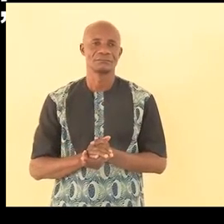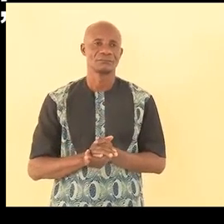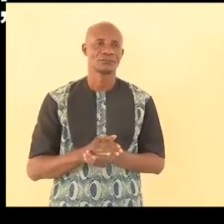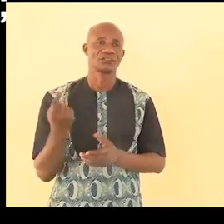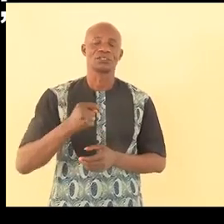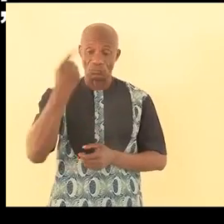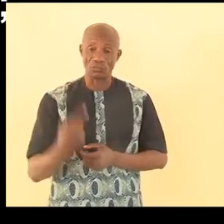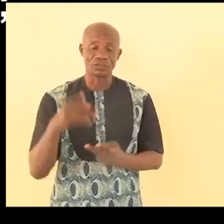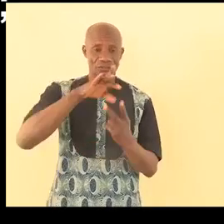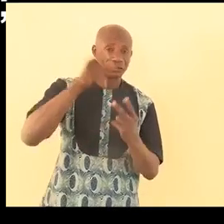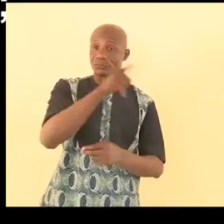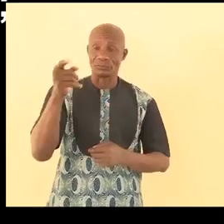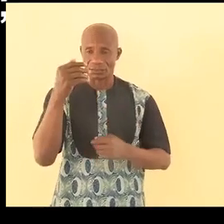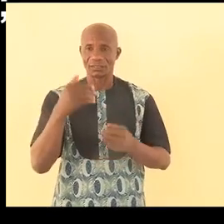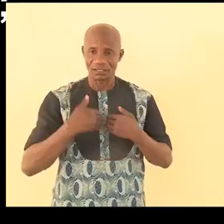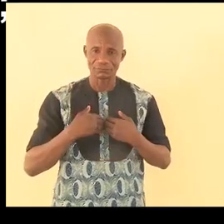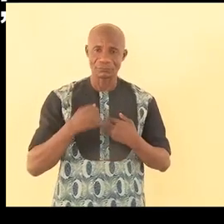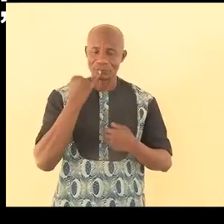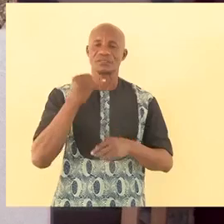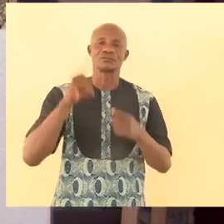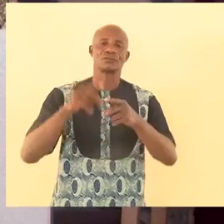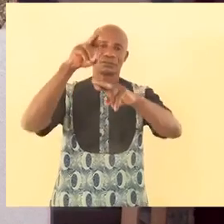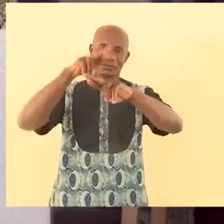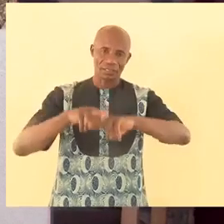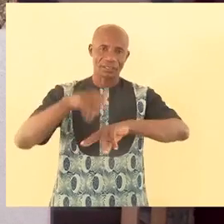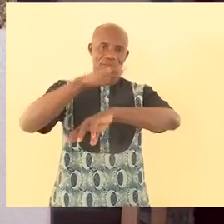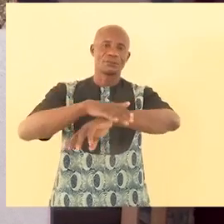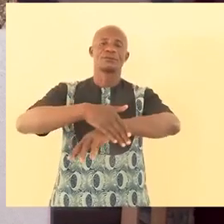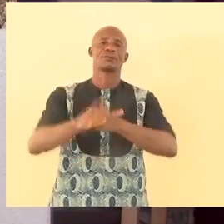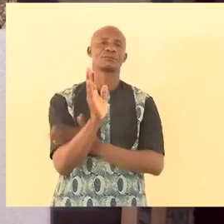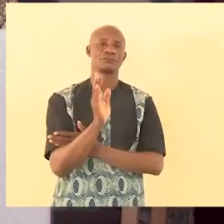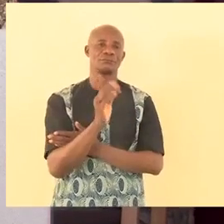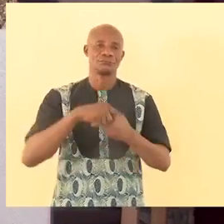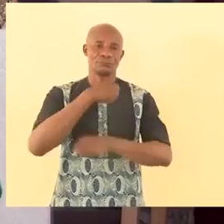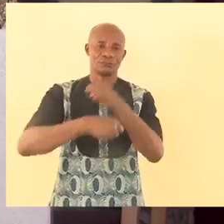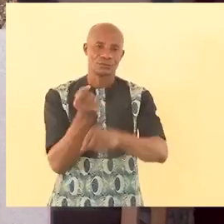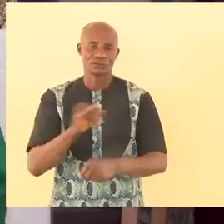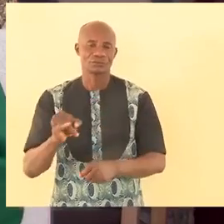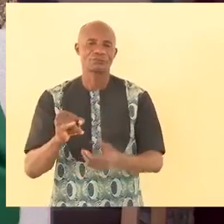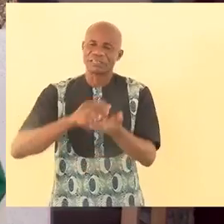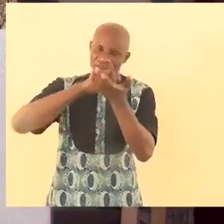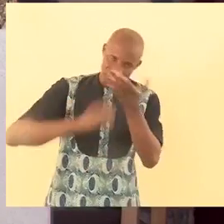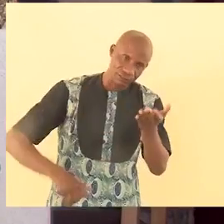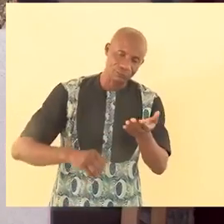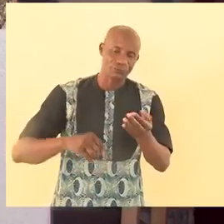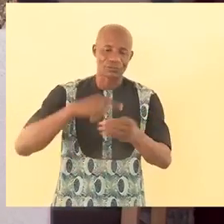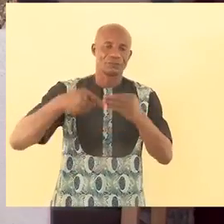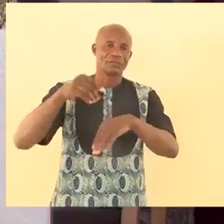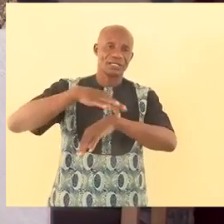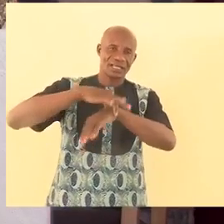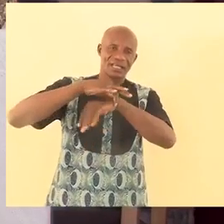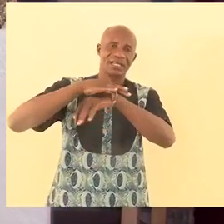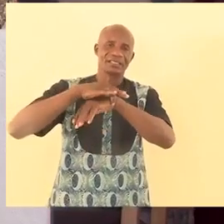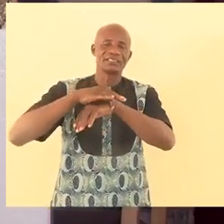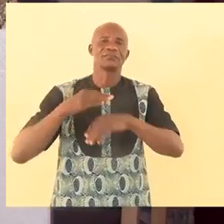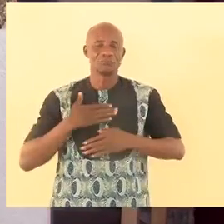yourself? The only option you have is to rely on God. Suffering removes the luster of earthly